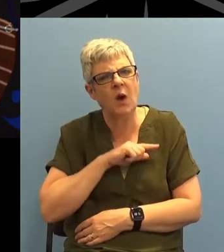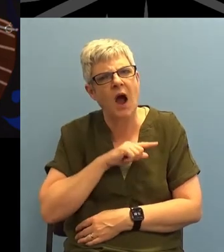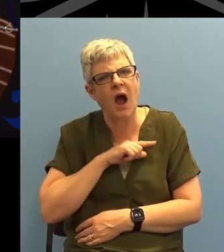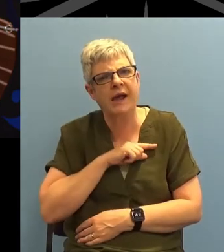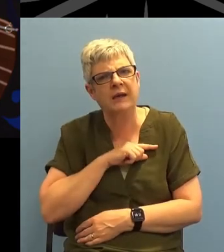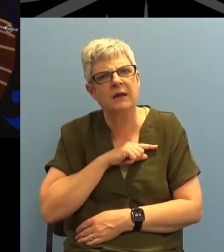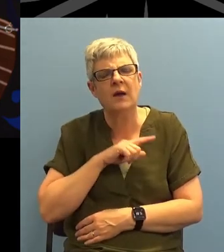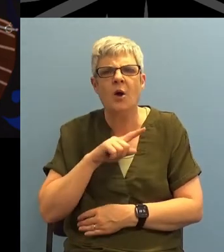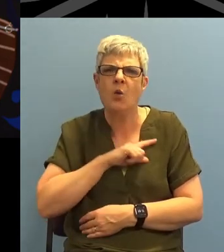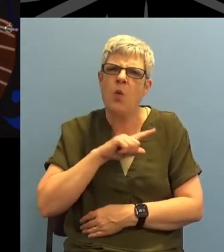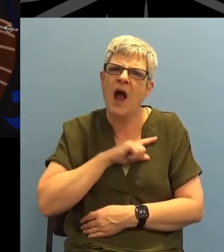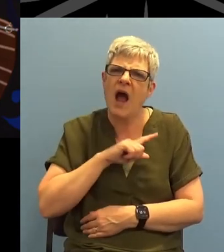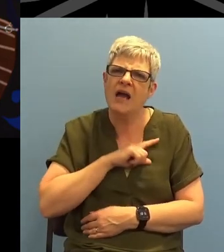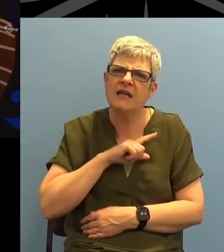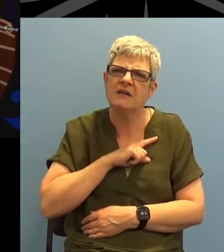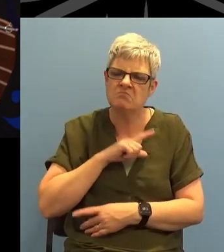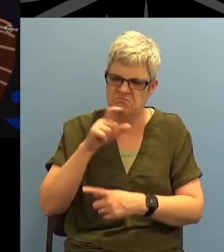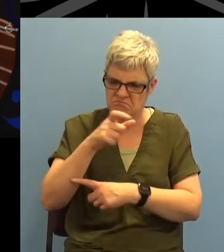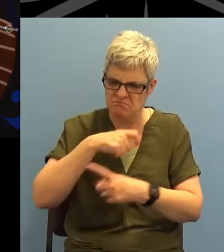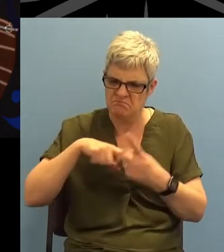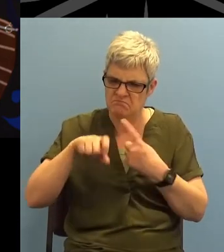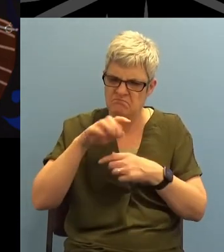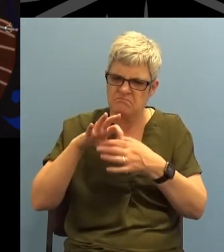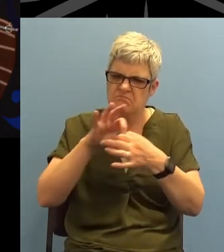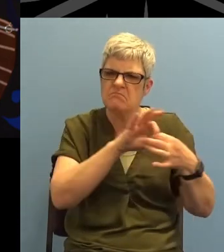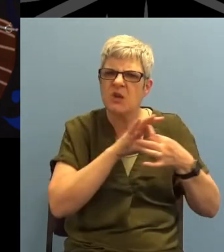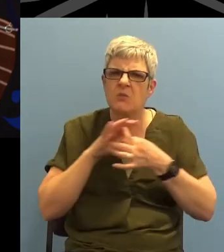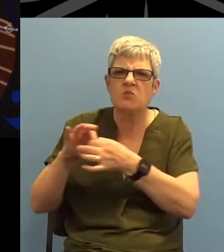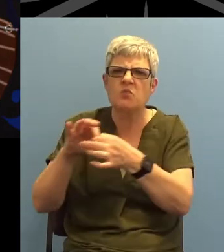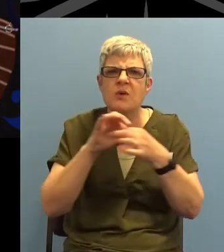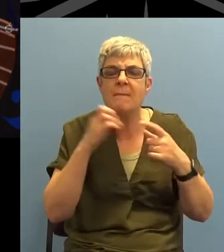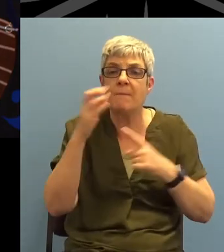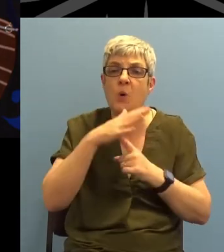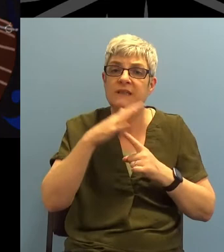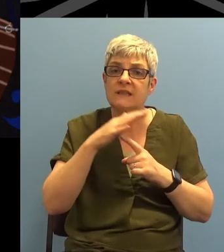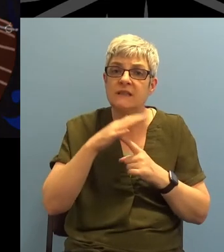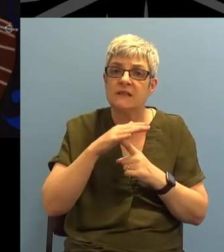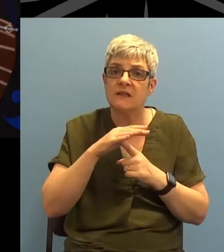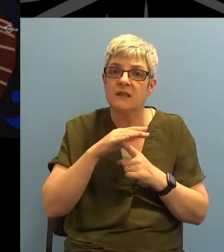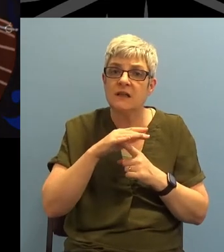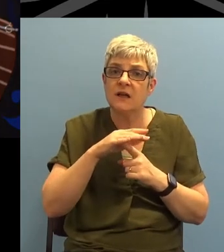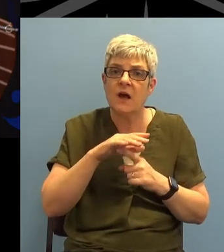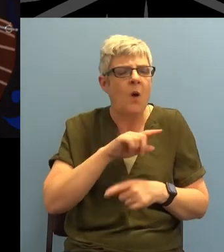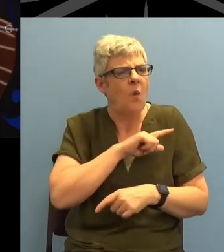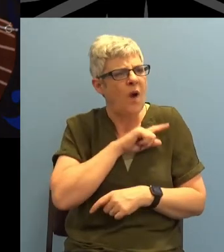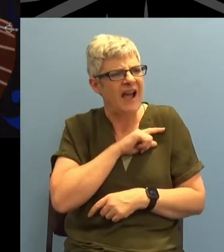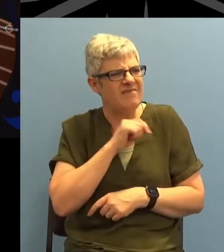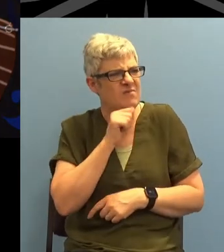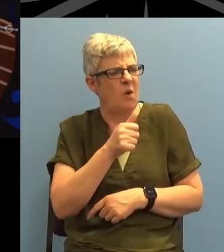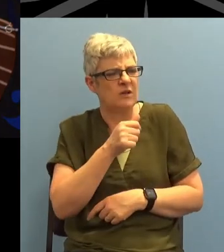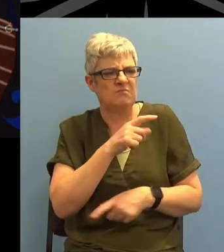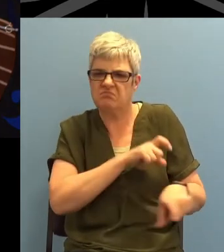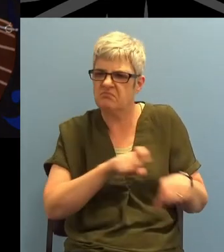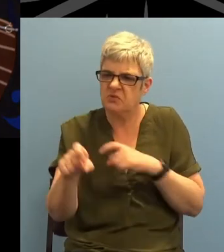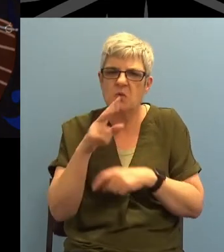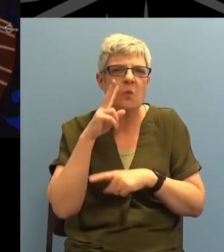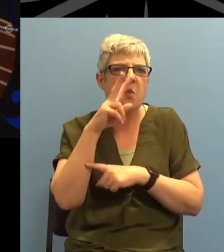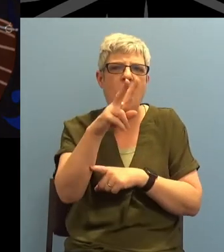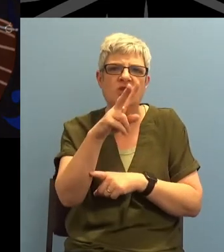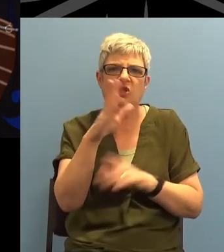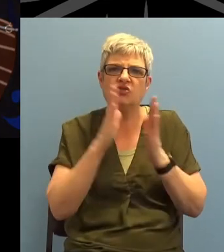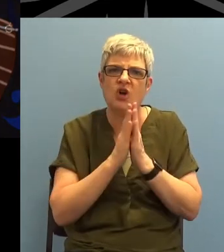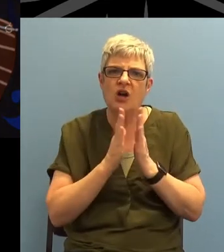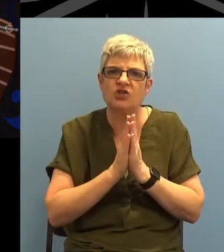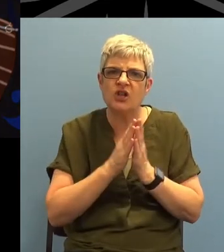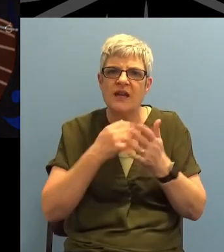Why is that communal aspect so important? Why should we not continue to watch church on YouTube in our pajamas, even